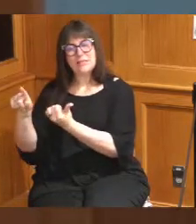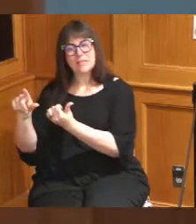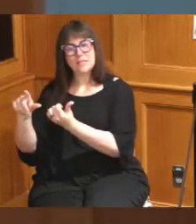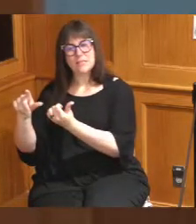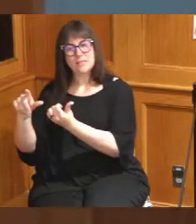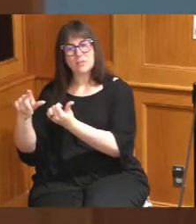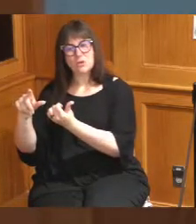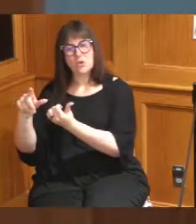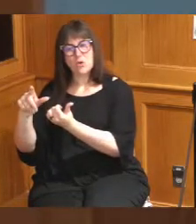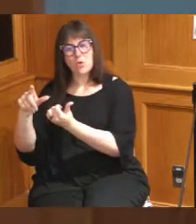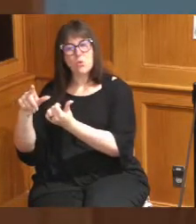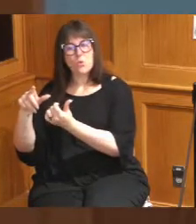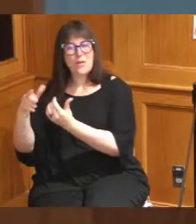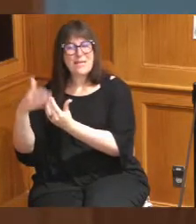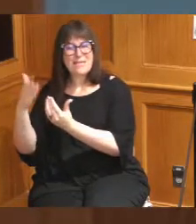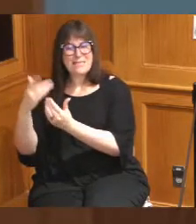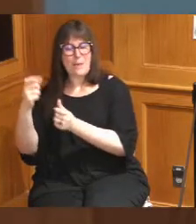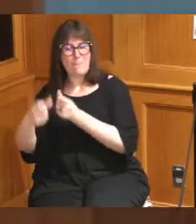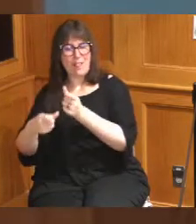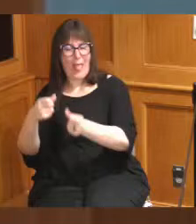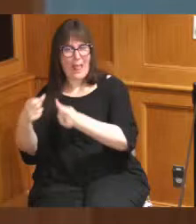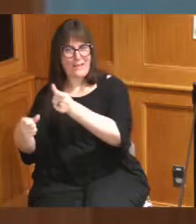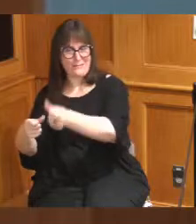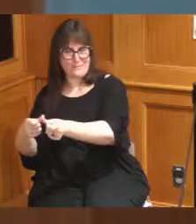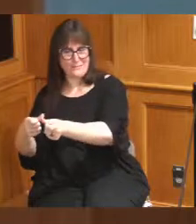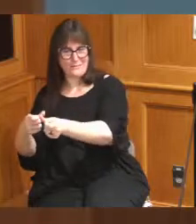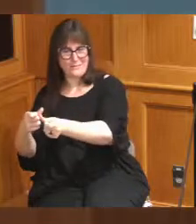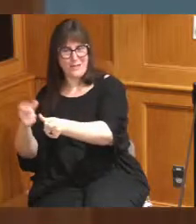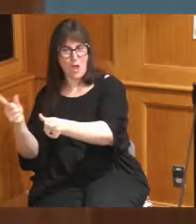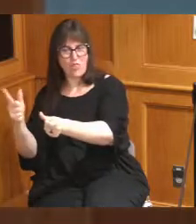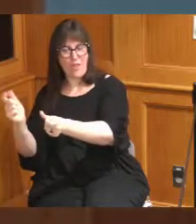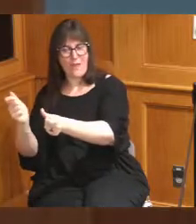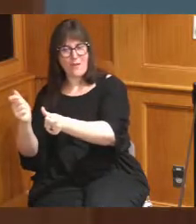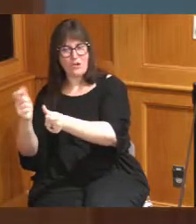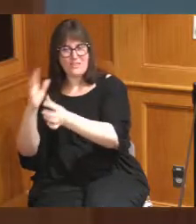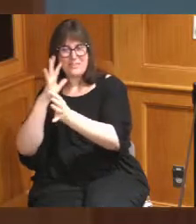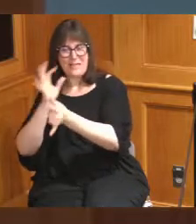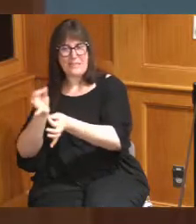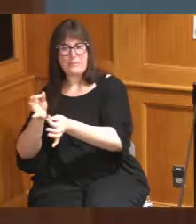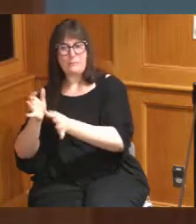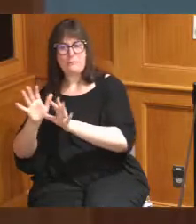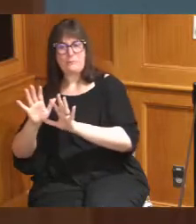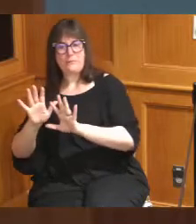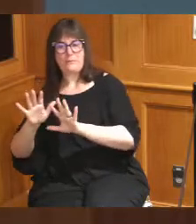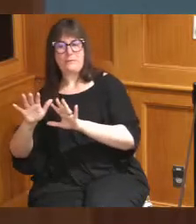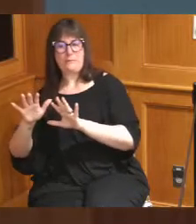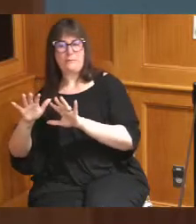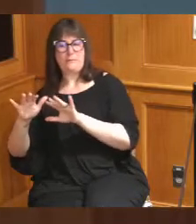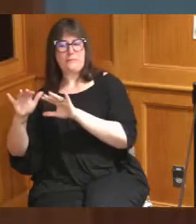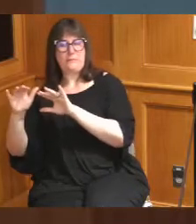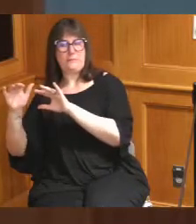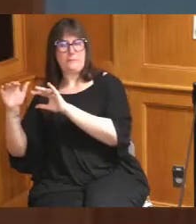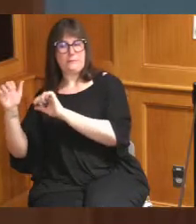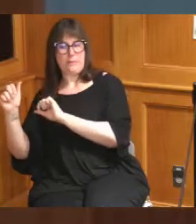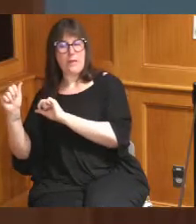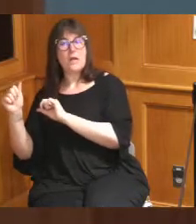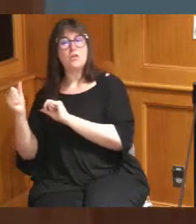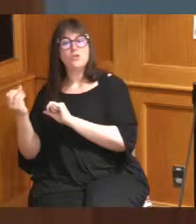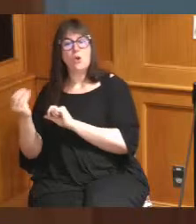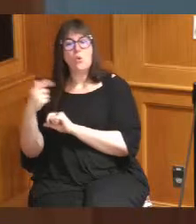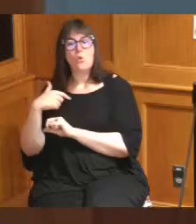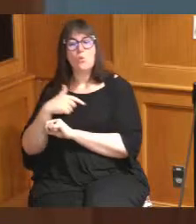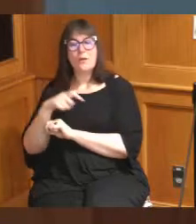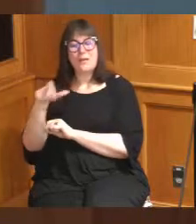and are hoping to maybe come around when there's a need and pick up those sole source contracts when they